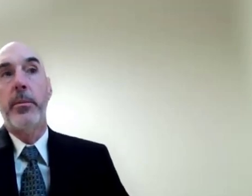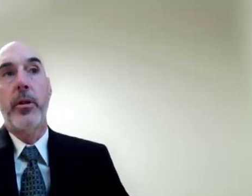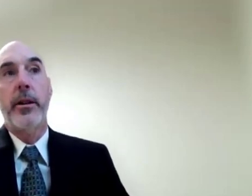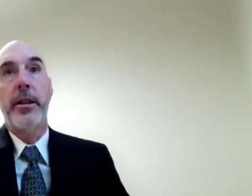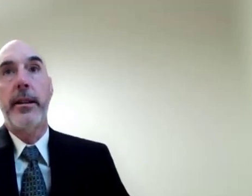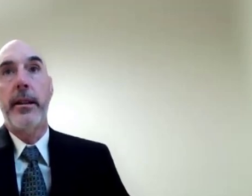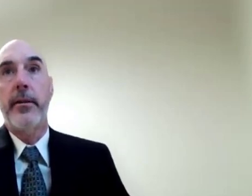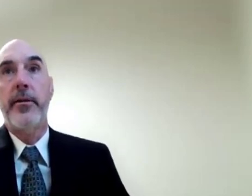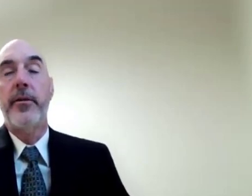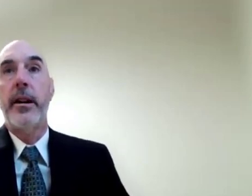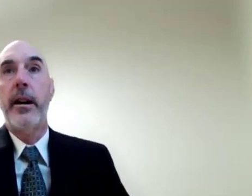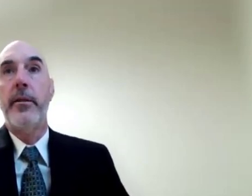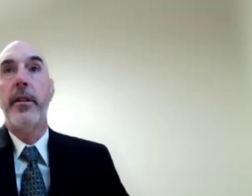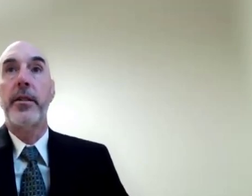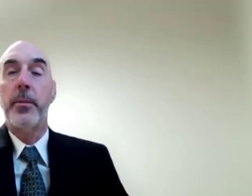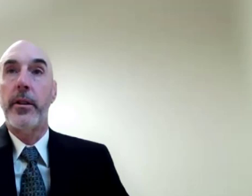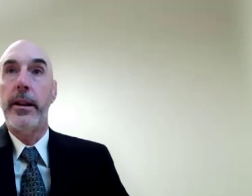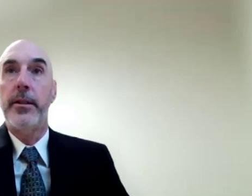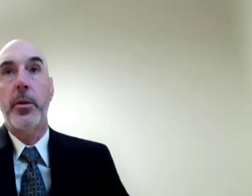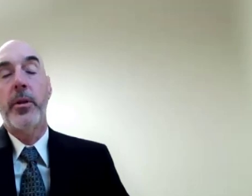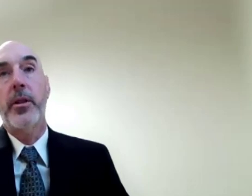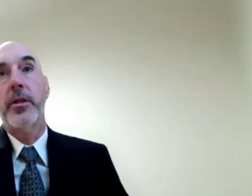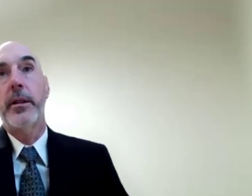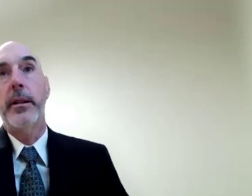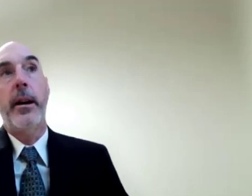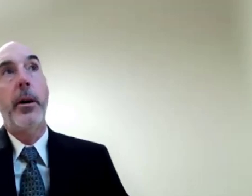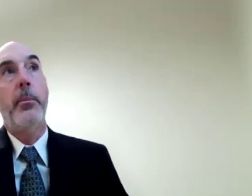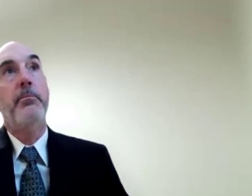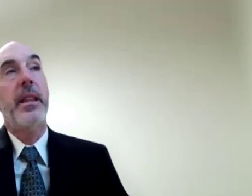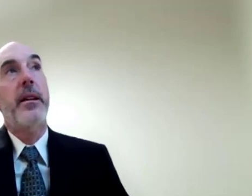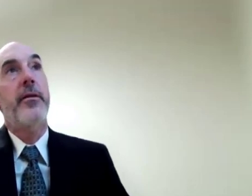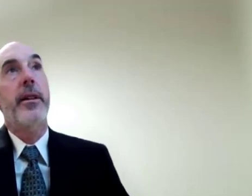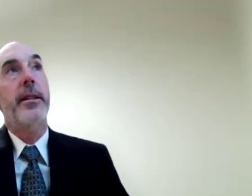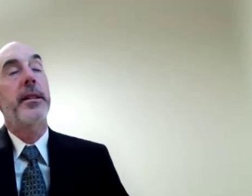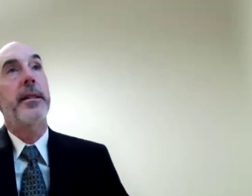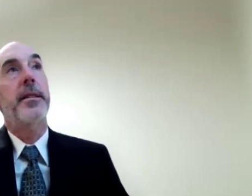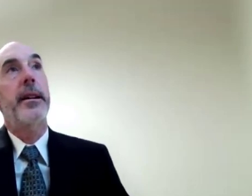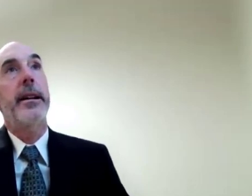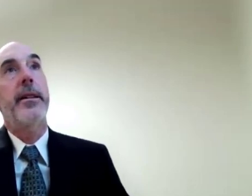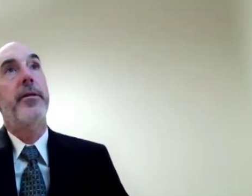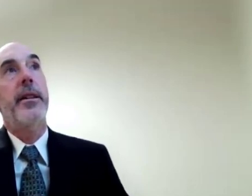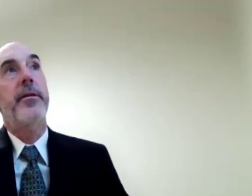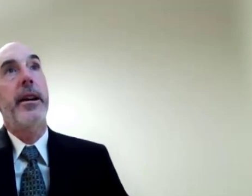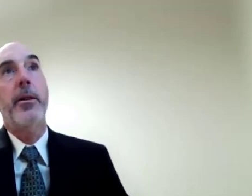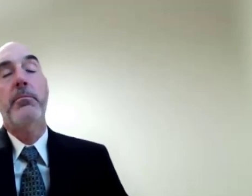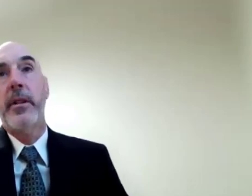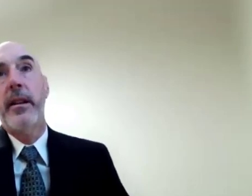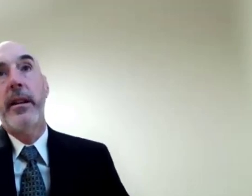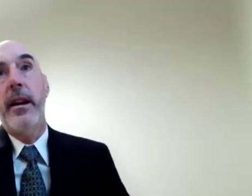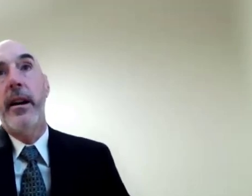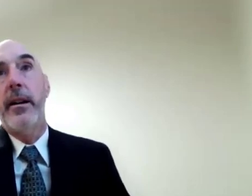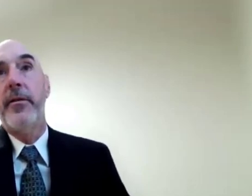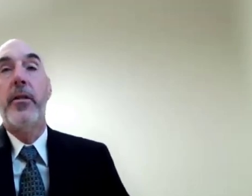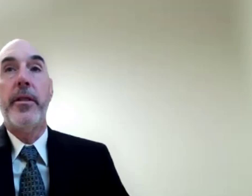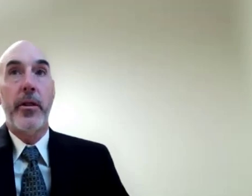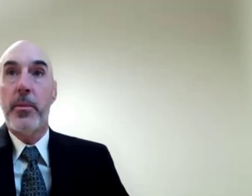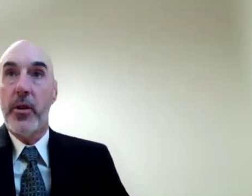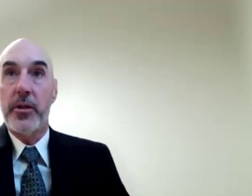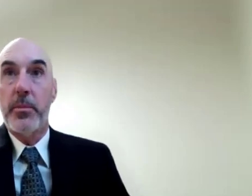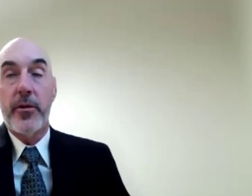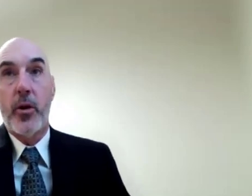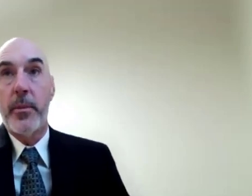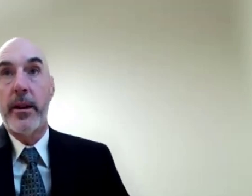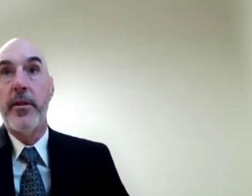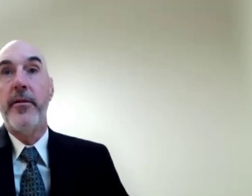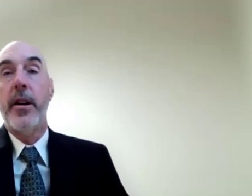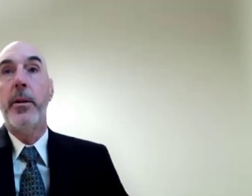for the employer to give flexibility to a person. For instance, if they're the only